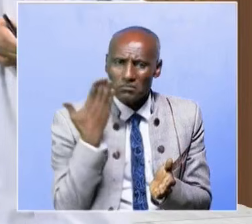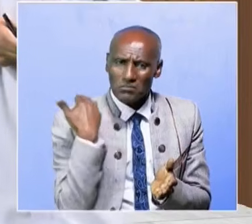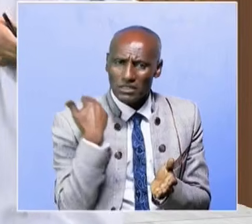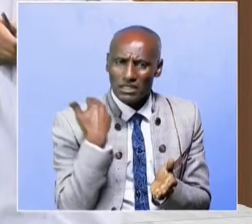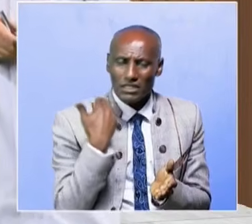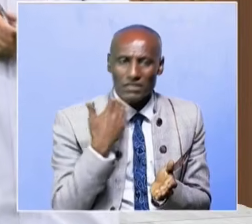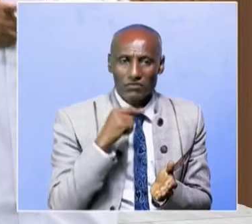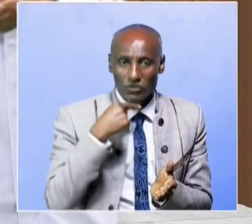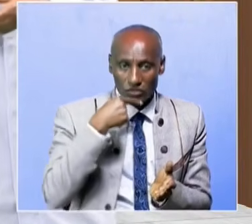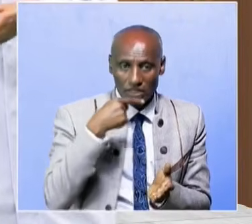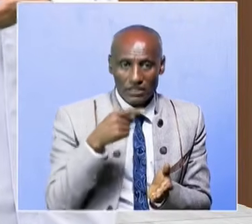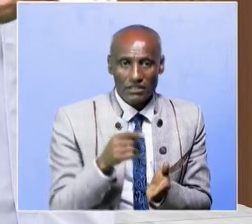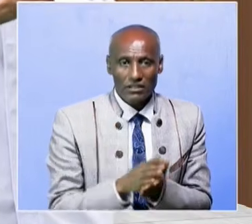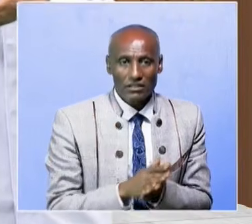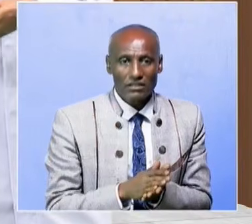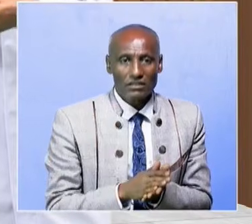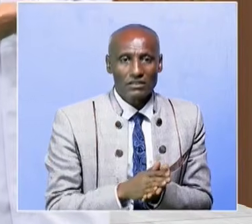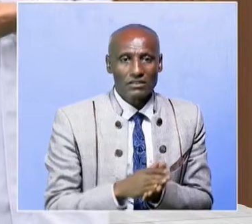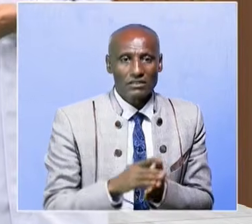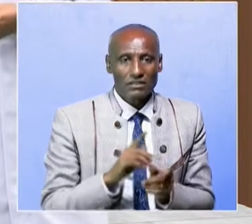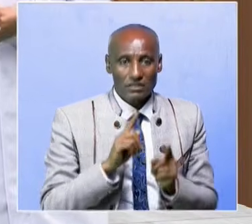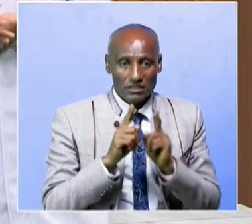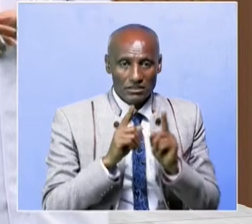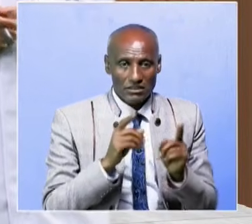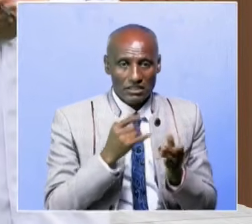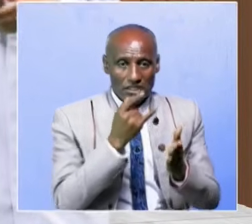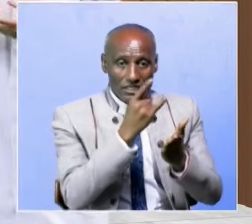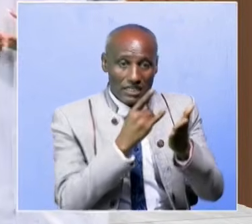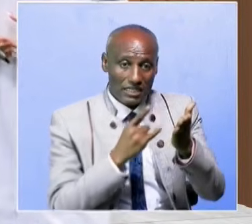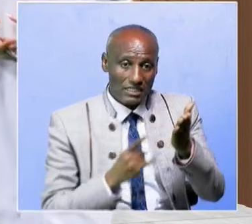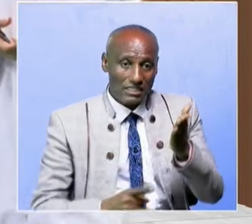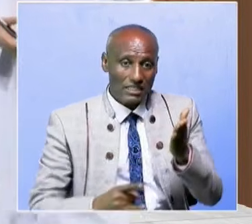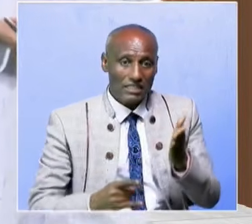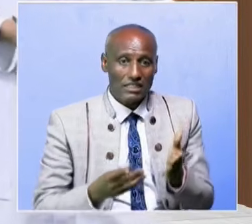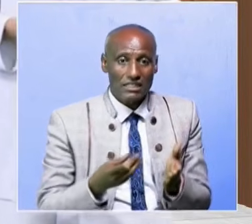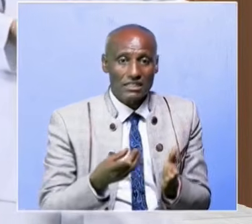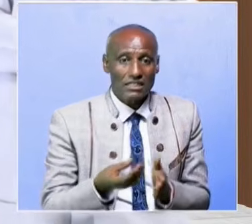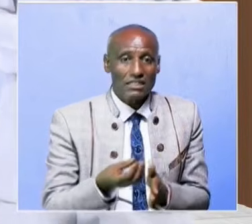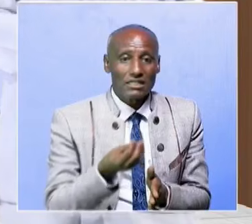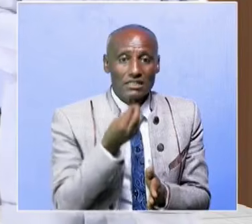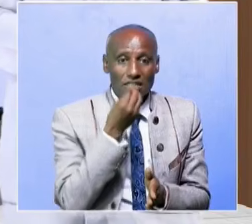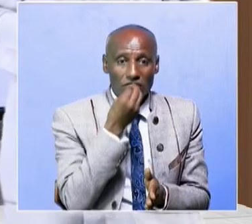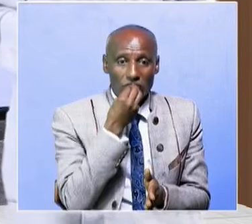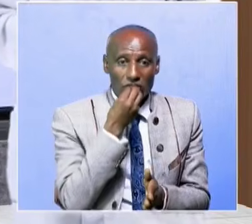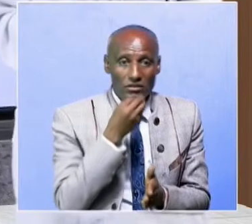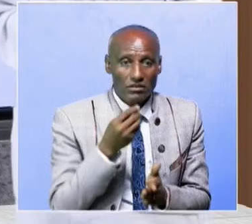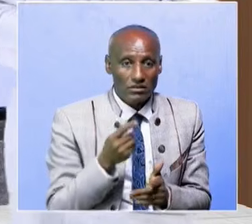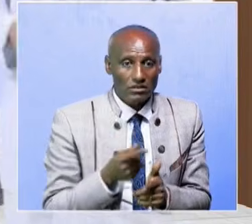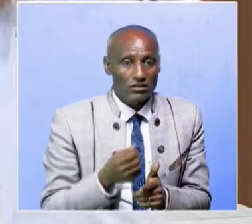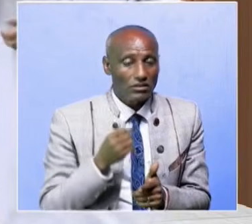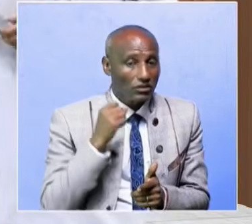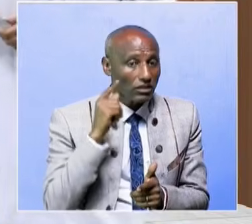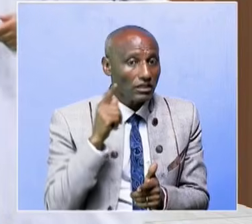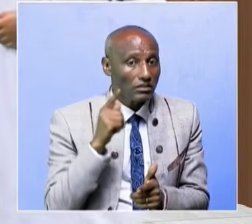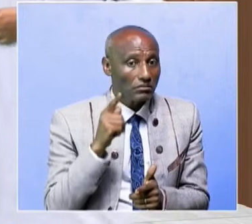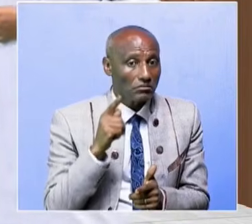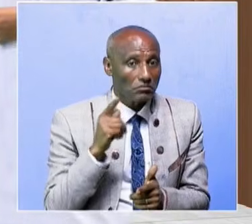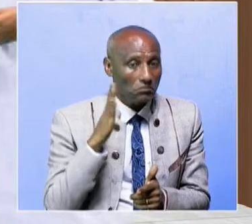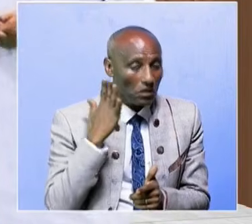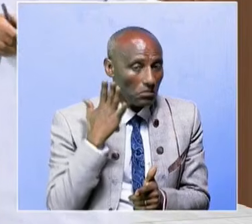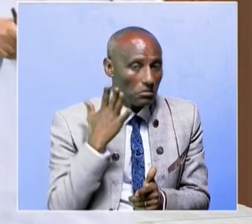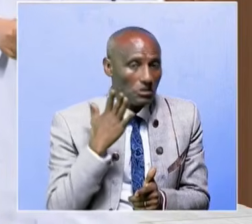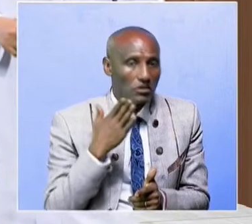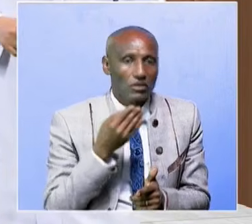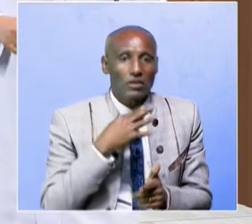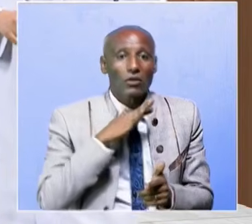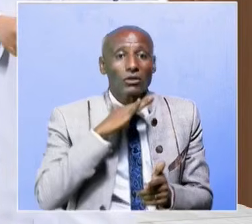you start listing the food, the doctor might reply to you by saying, oh, this food